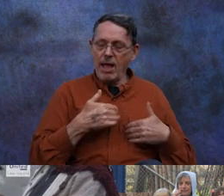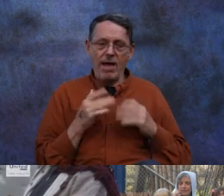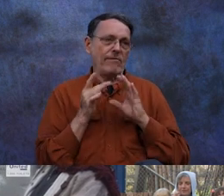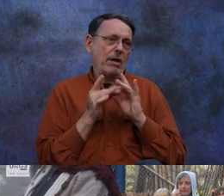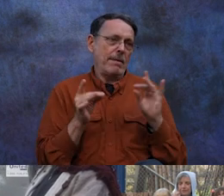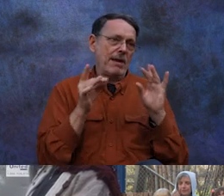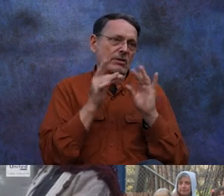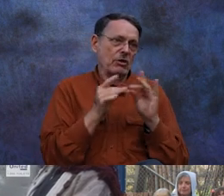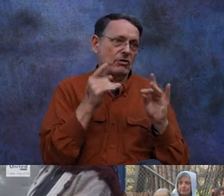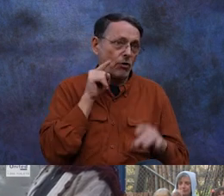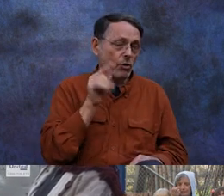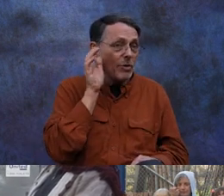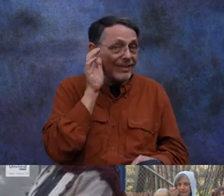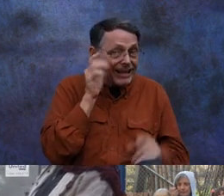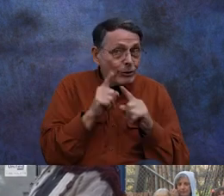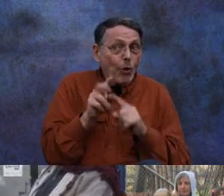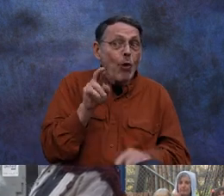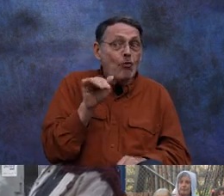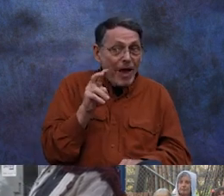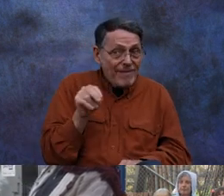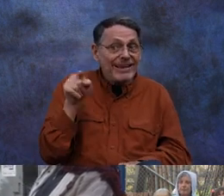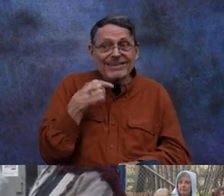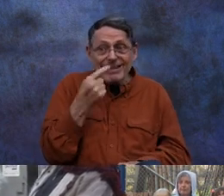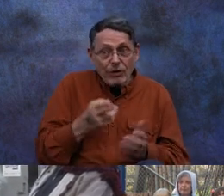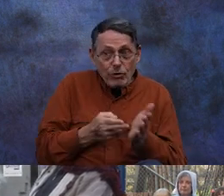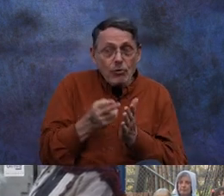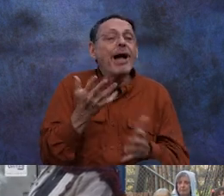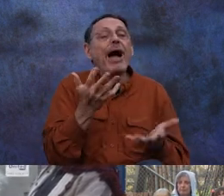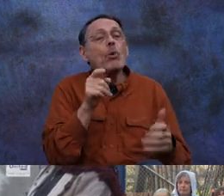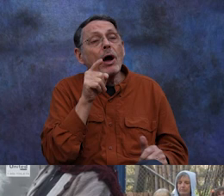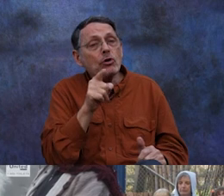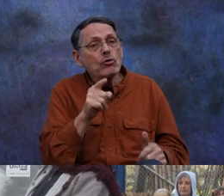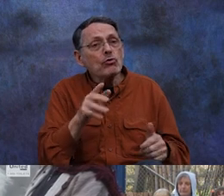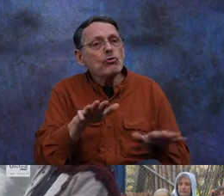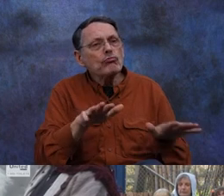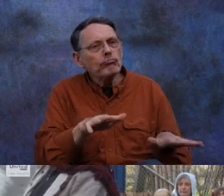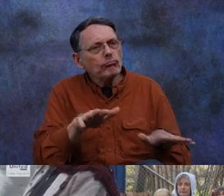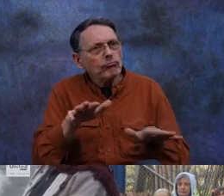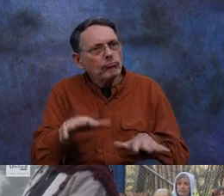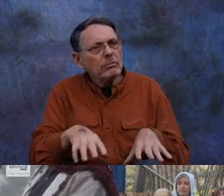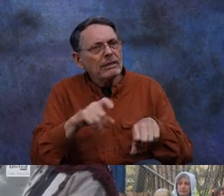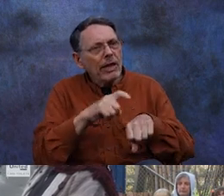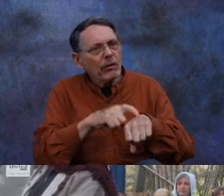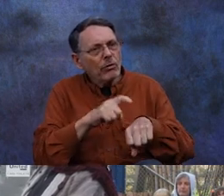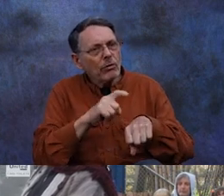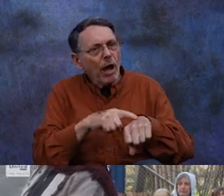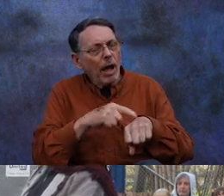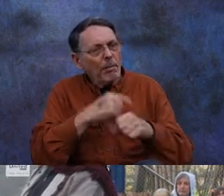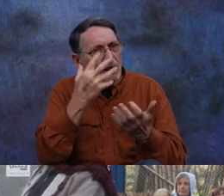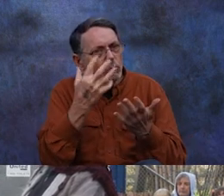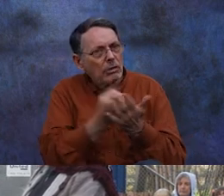message. Listen to Raven. He's telling you the truth. I want you to take your time and get that